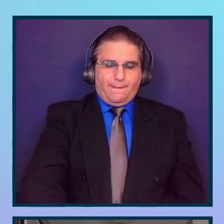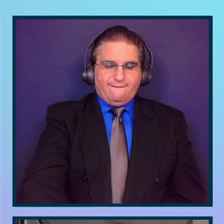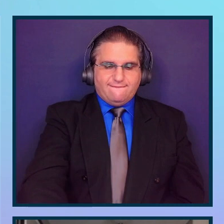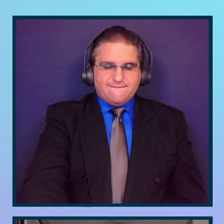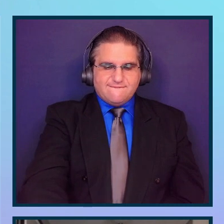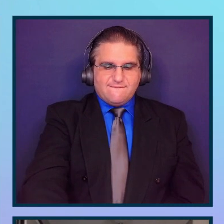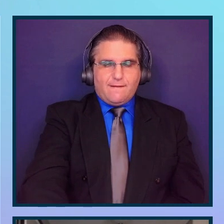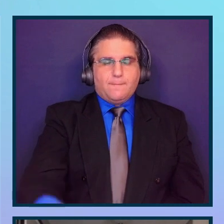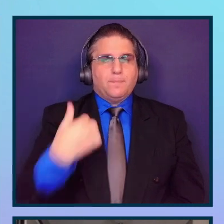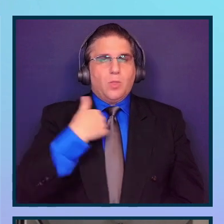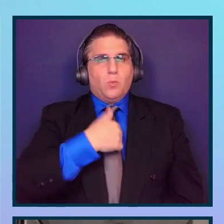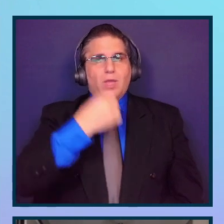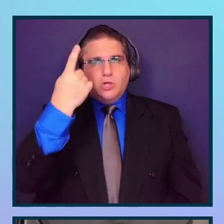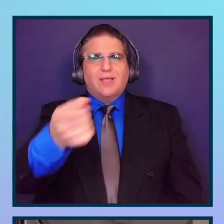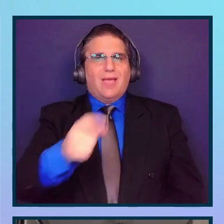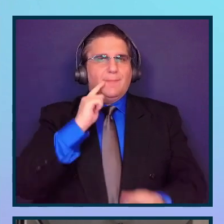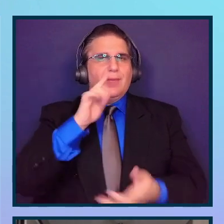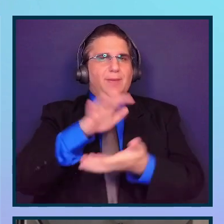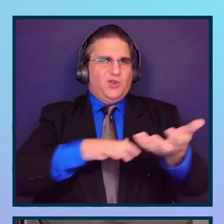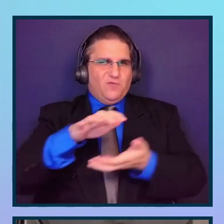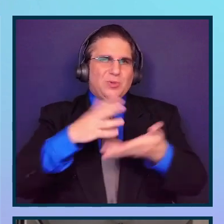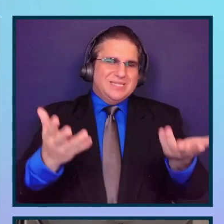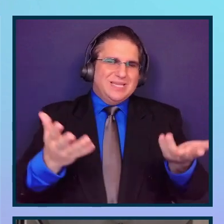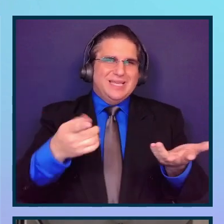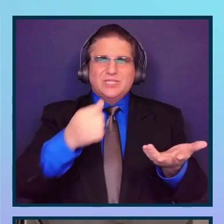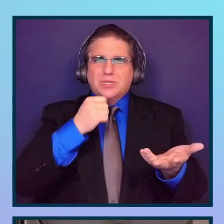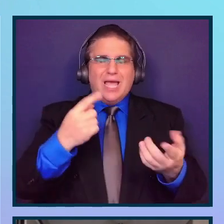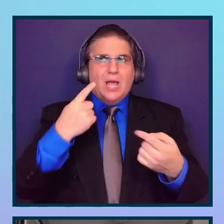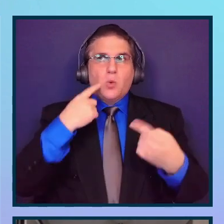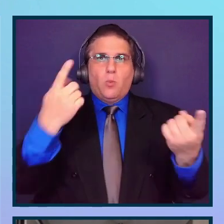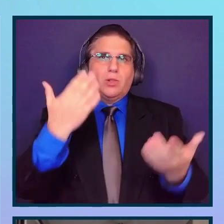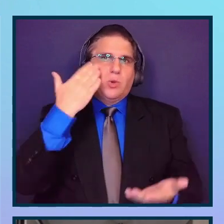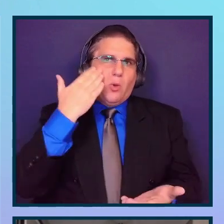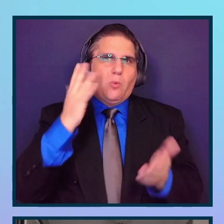We understand that could be a bit confusing. Like I said, this was not a well-known